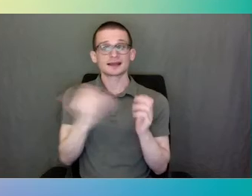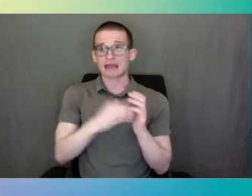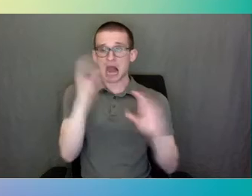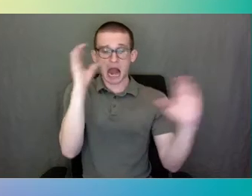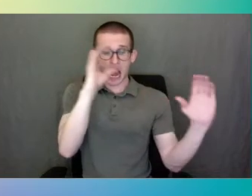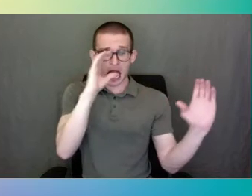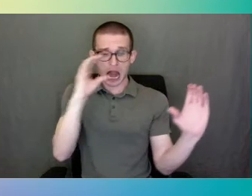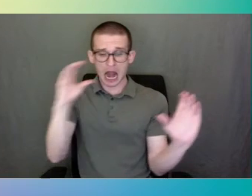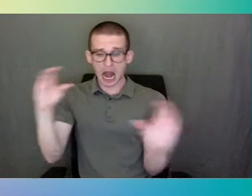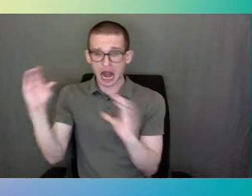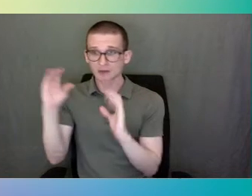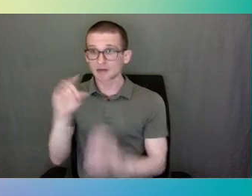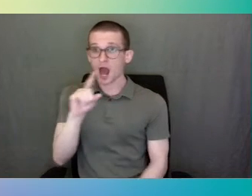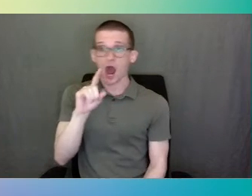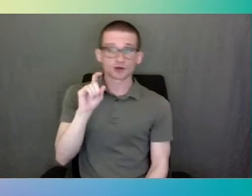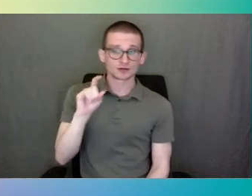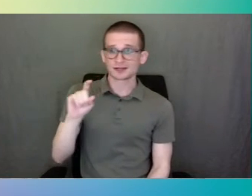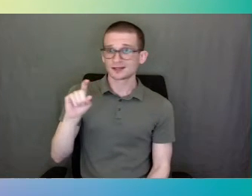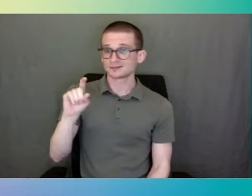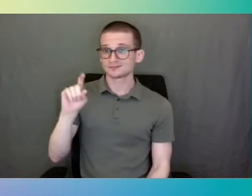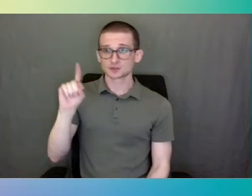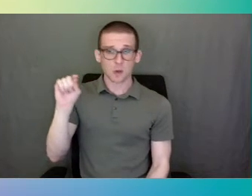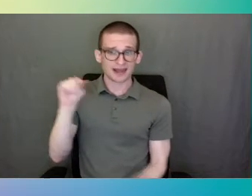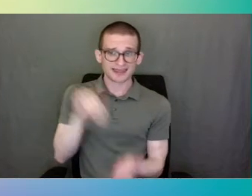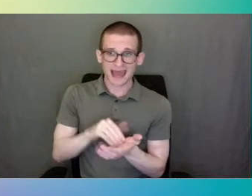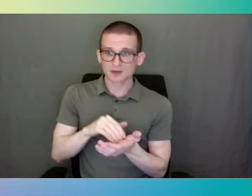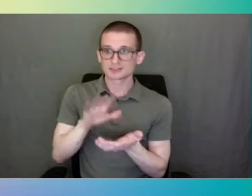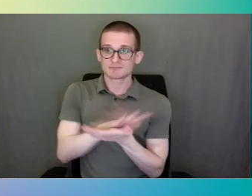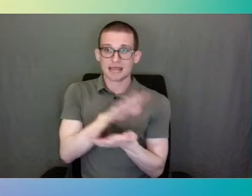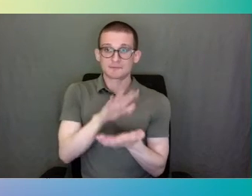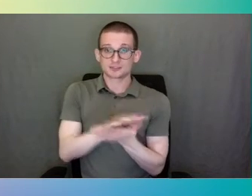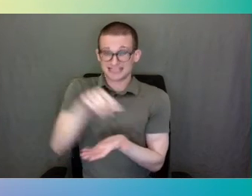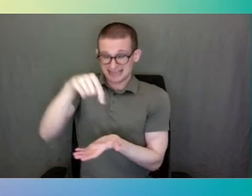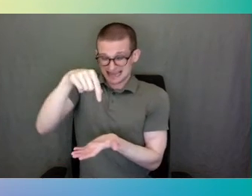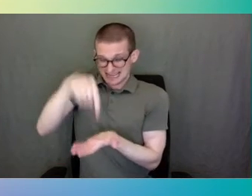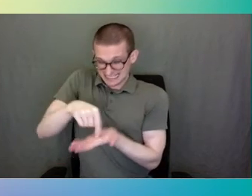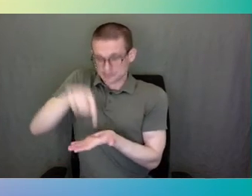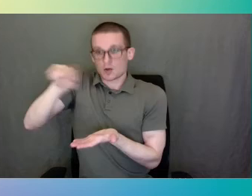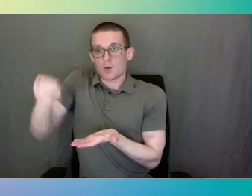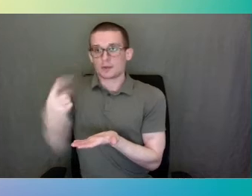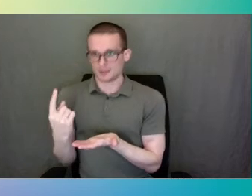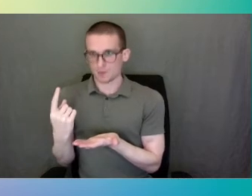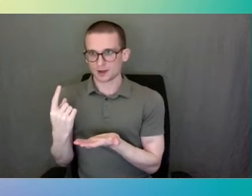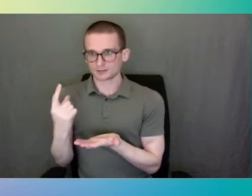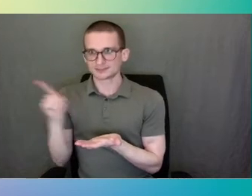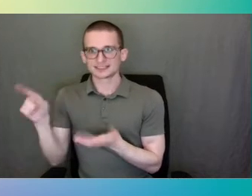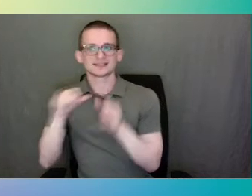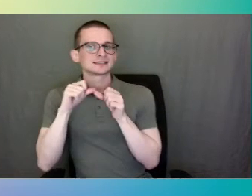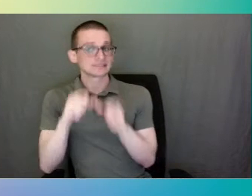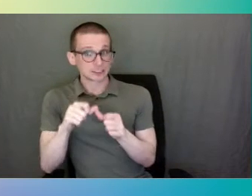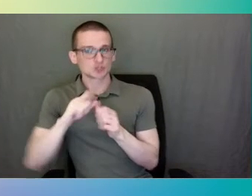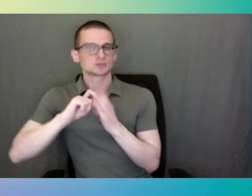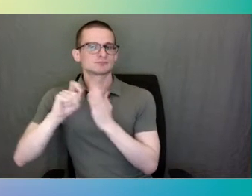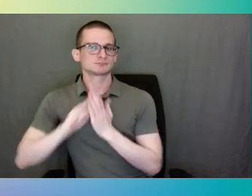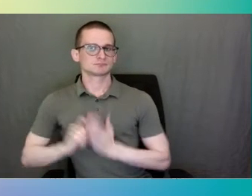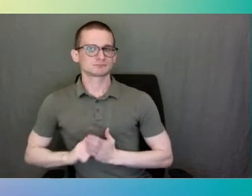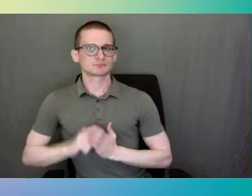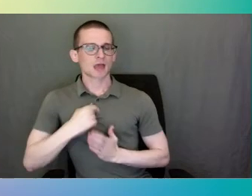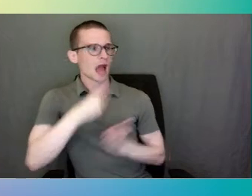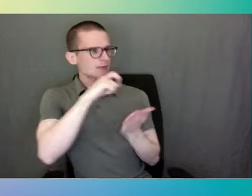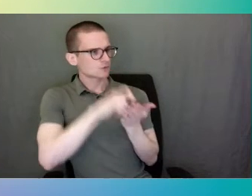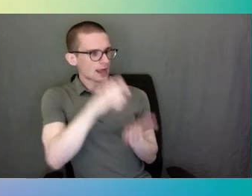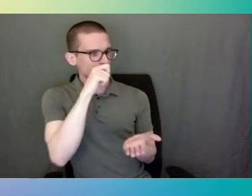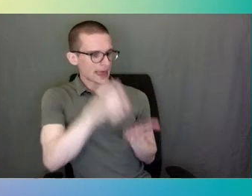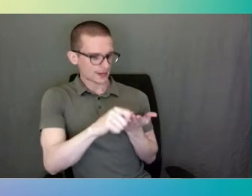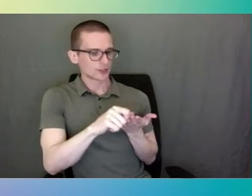120,000 sheets of paper, this was the only exchange. He goes on to say, I write this letter, which is your screen